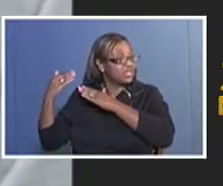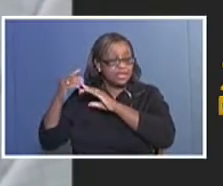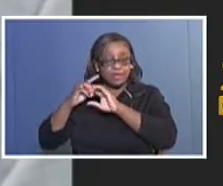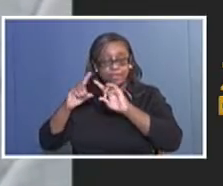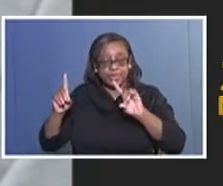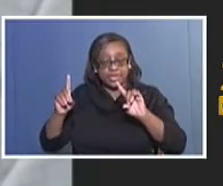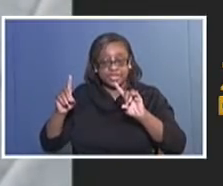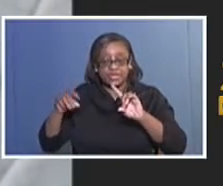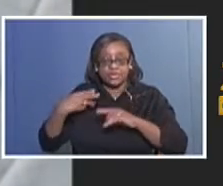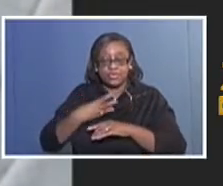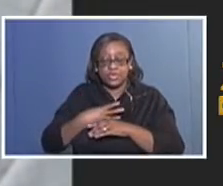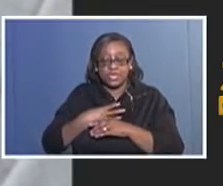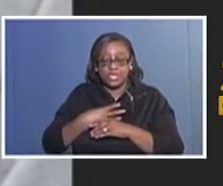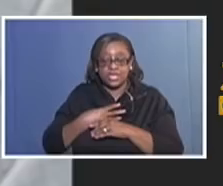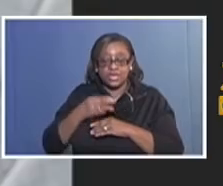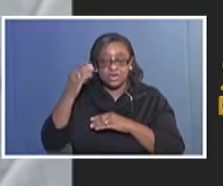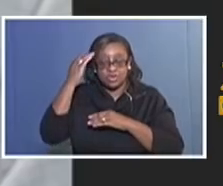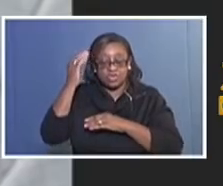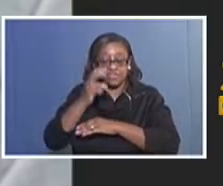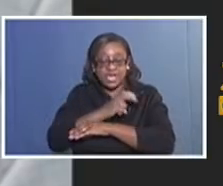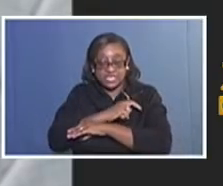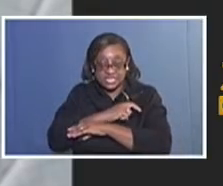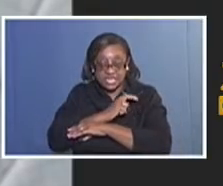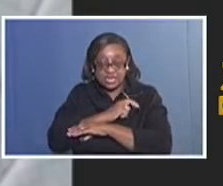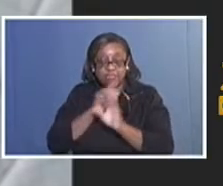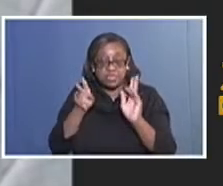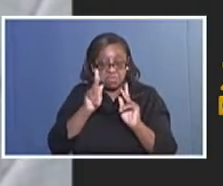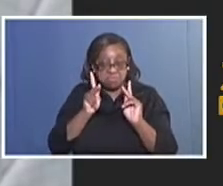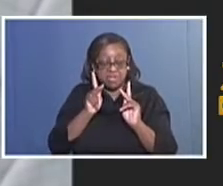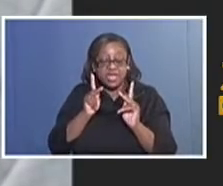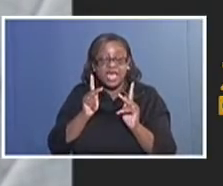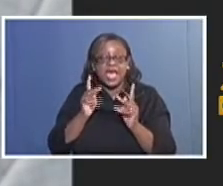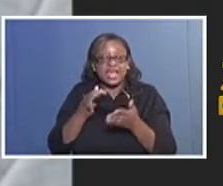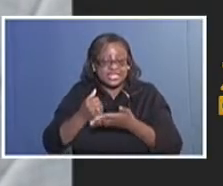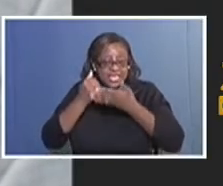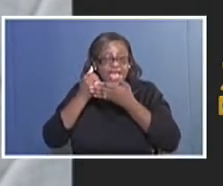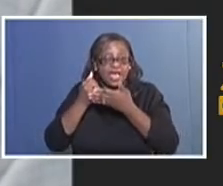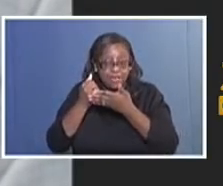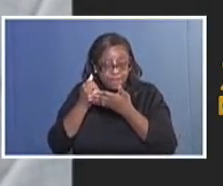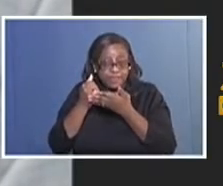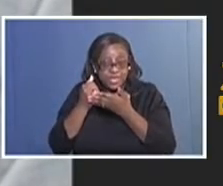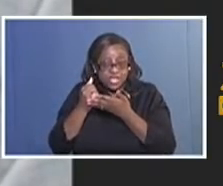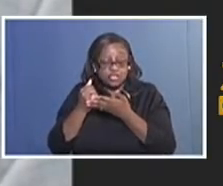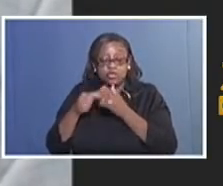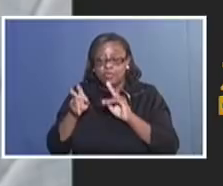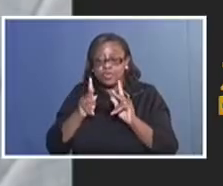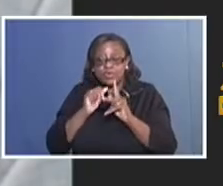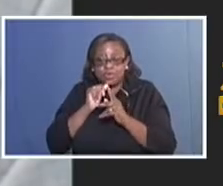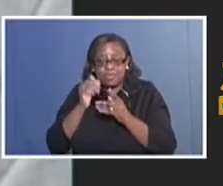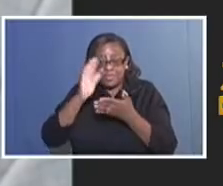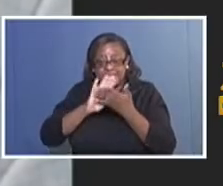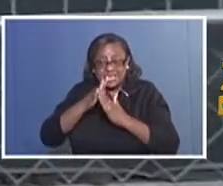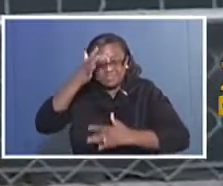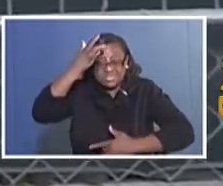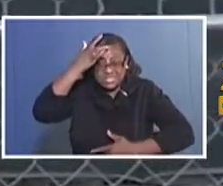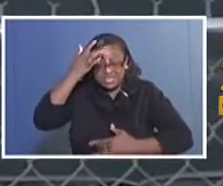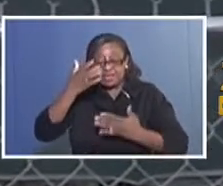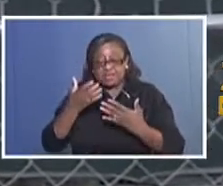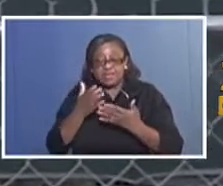our workforce is vaccinated, and that helped a lot in a kind of a milder symptoms and a quicker